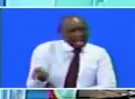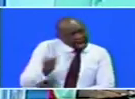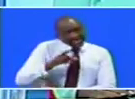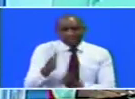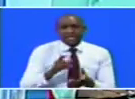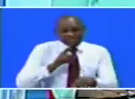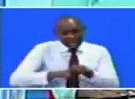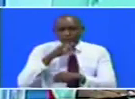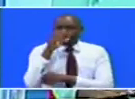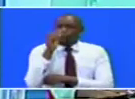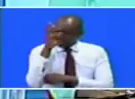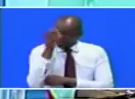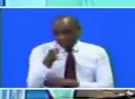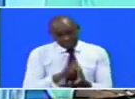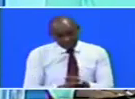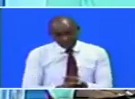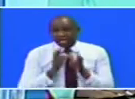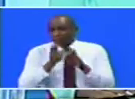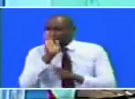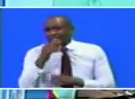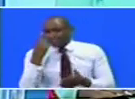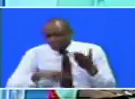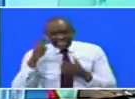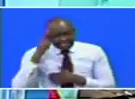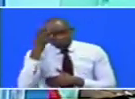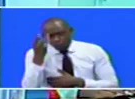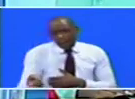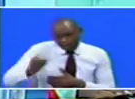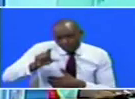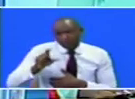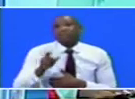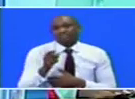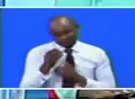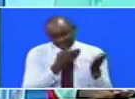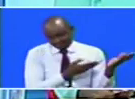the ODM nominations there. Here's his report on the reasons why this was necessary.